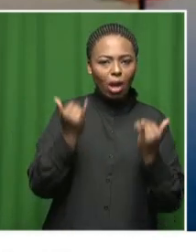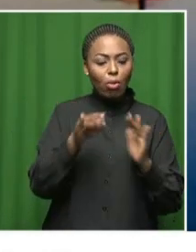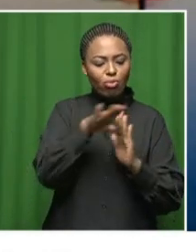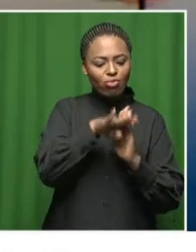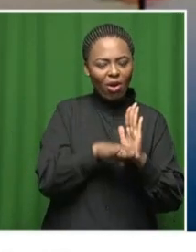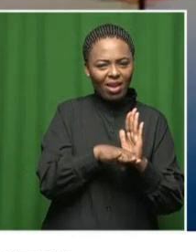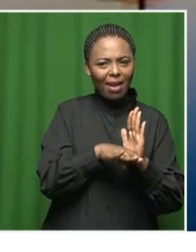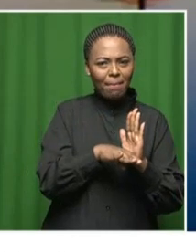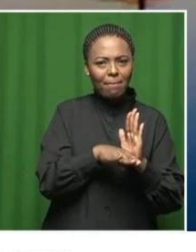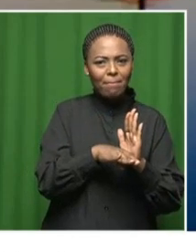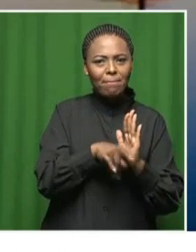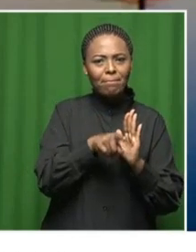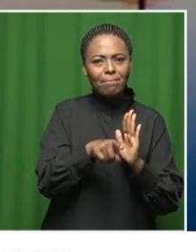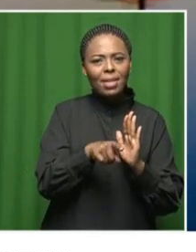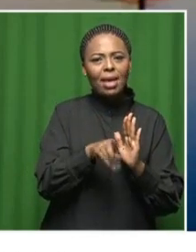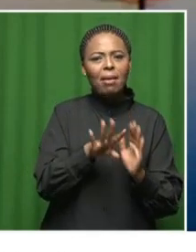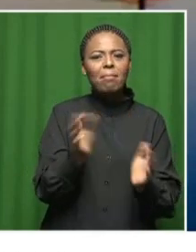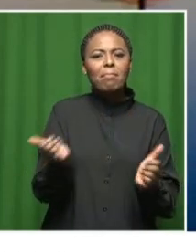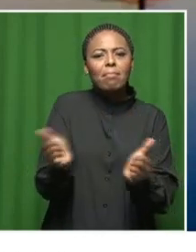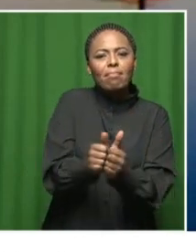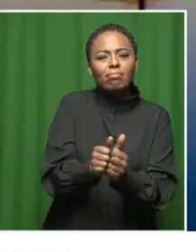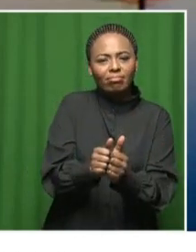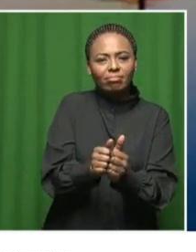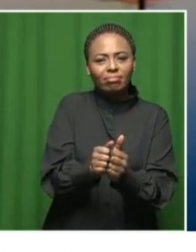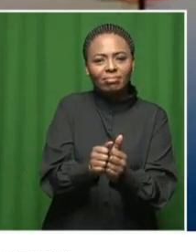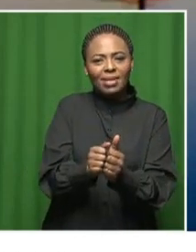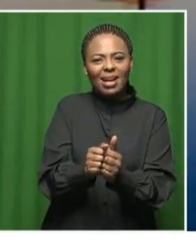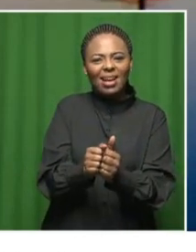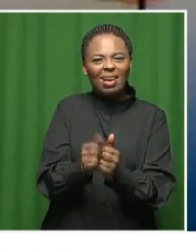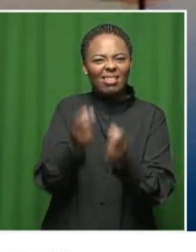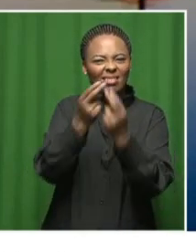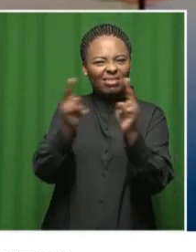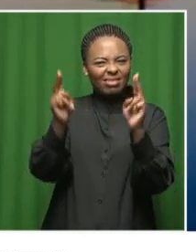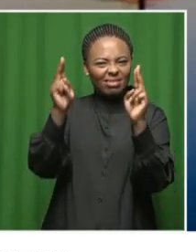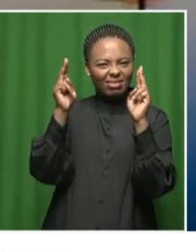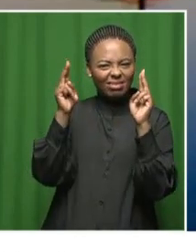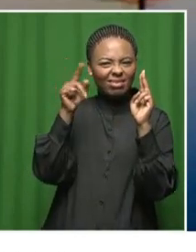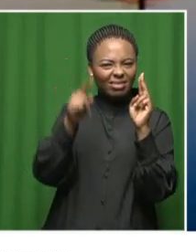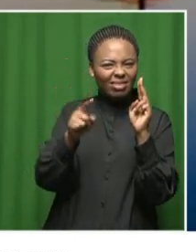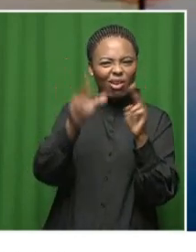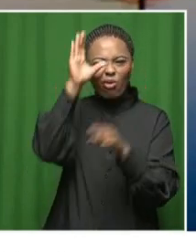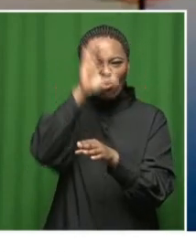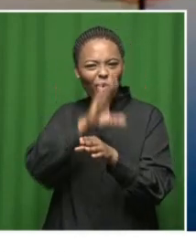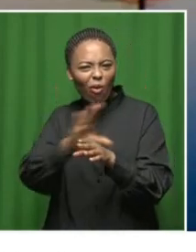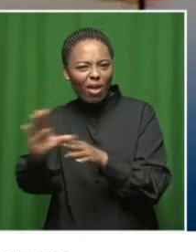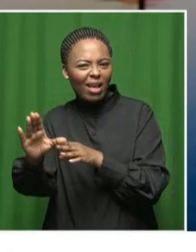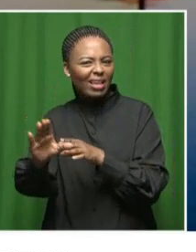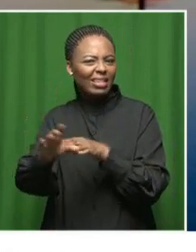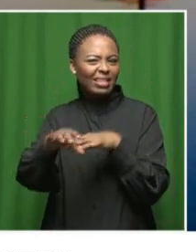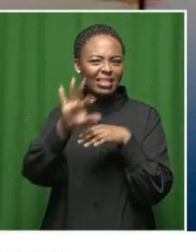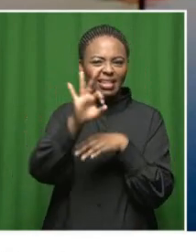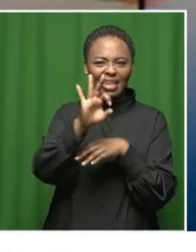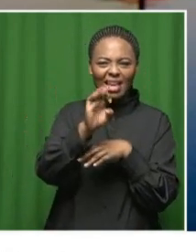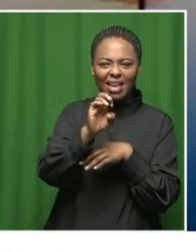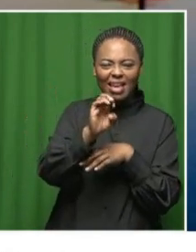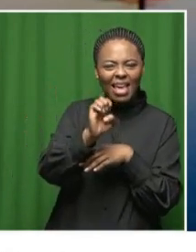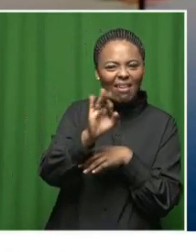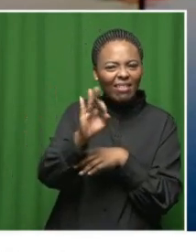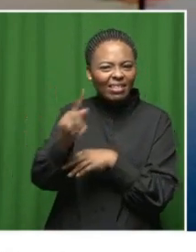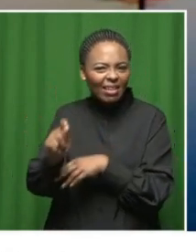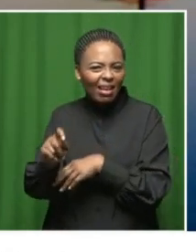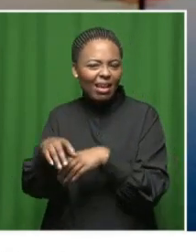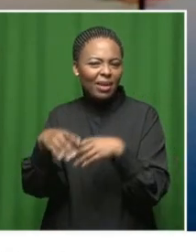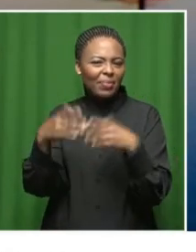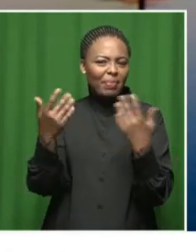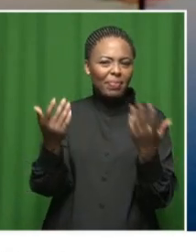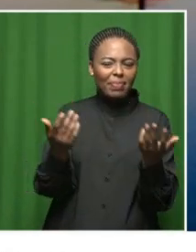also in partnership with tertiary institutions that offer game design. I won't mention